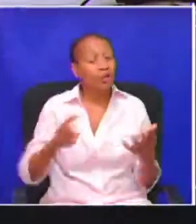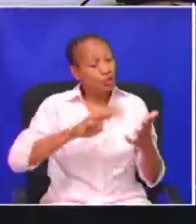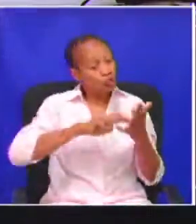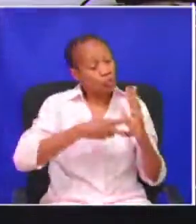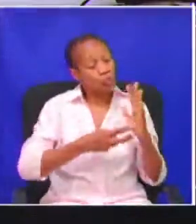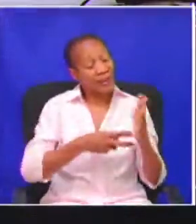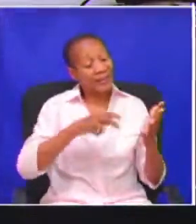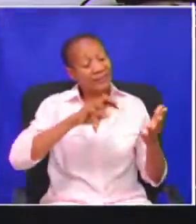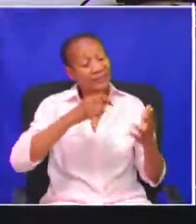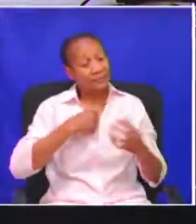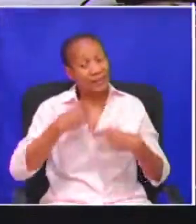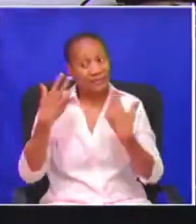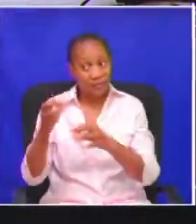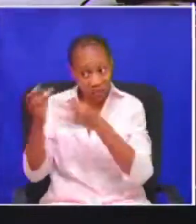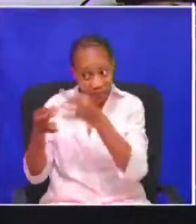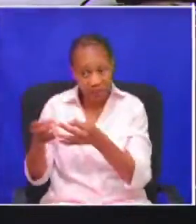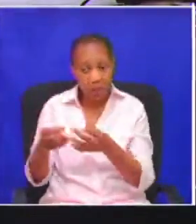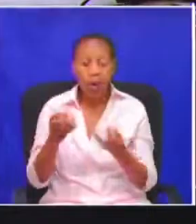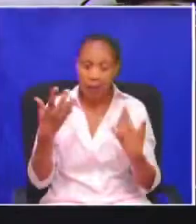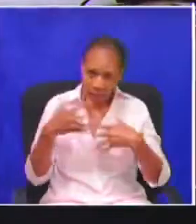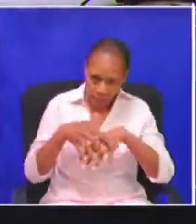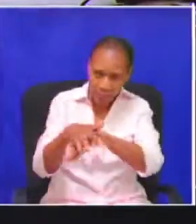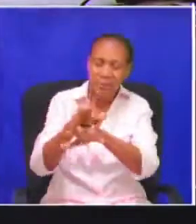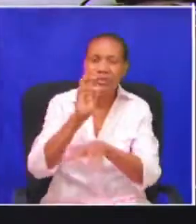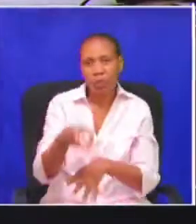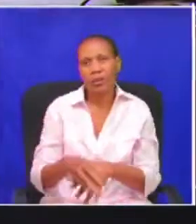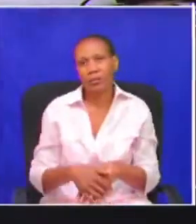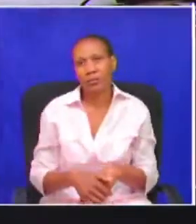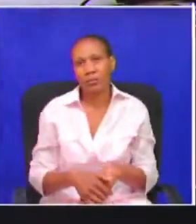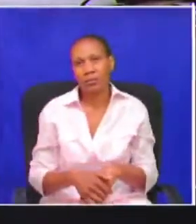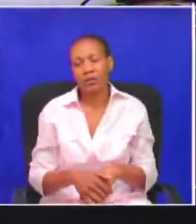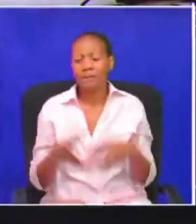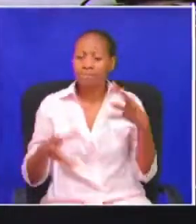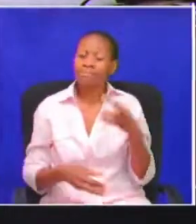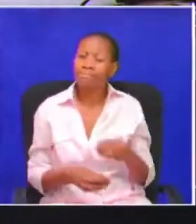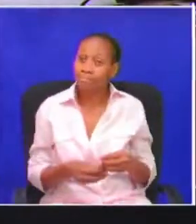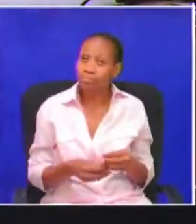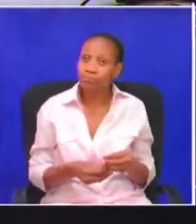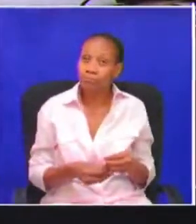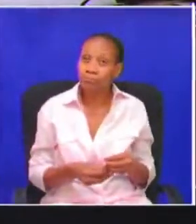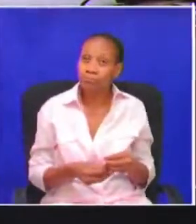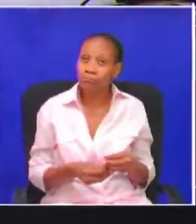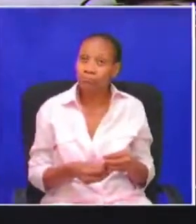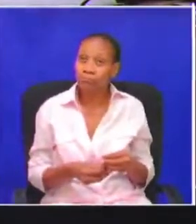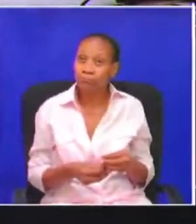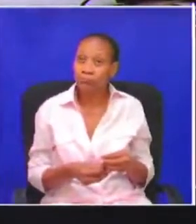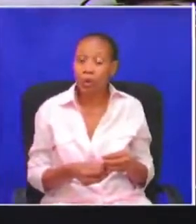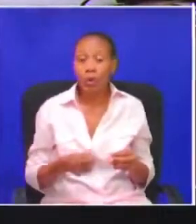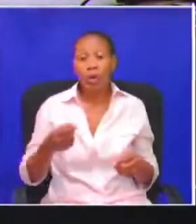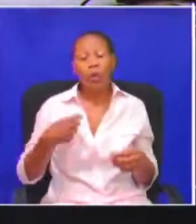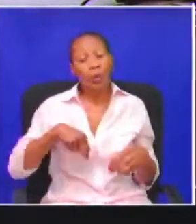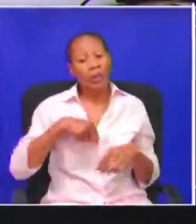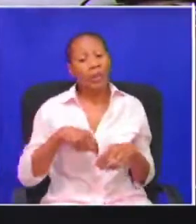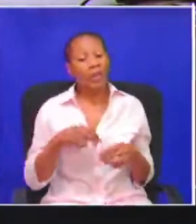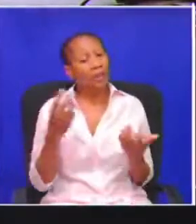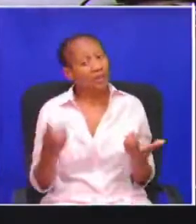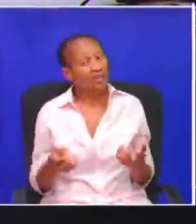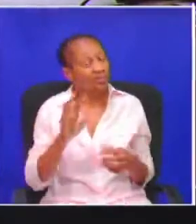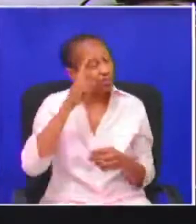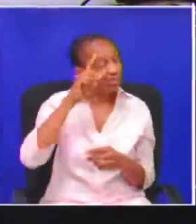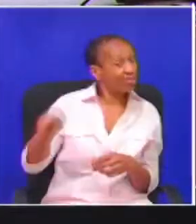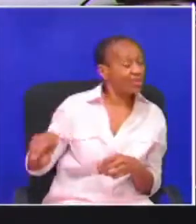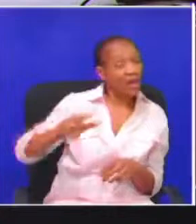I've alluded to. And of course, we will not let our eyes down on the other